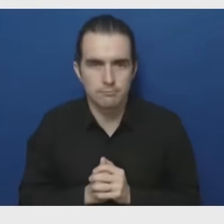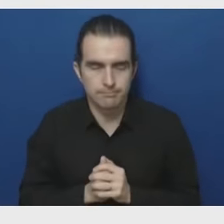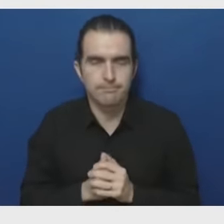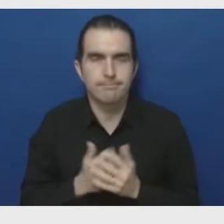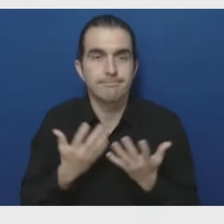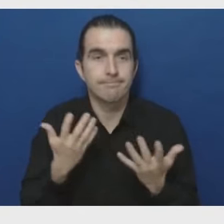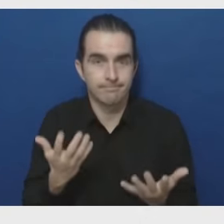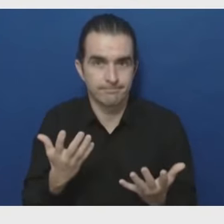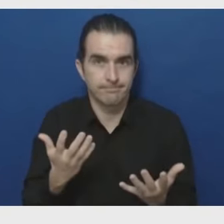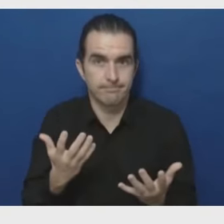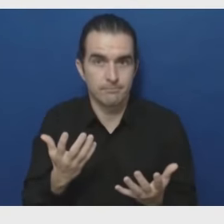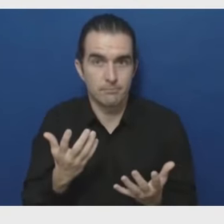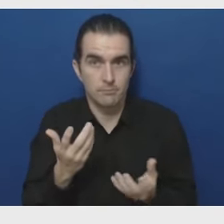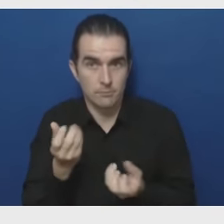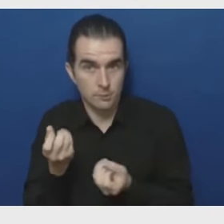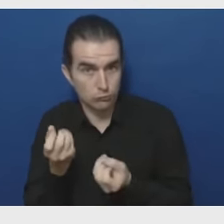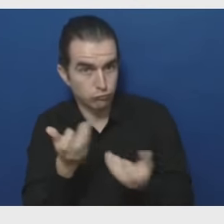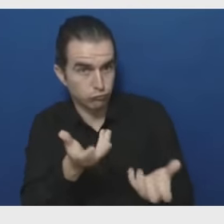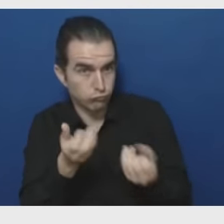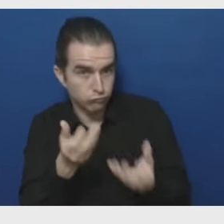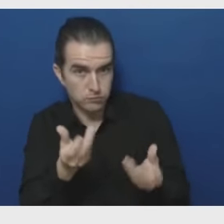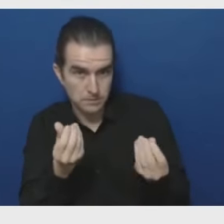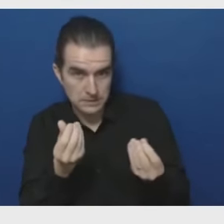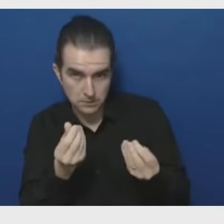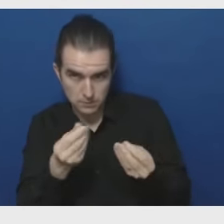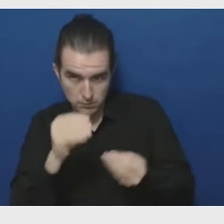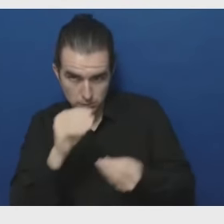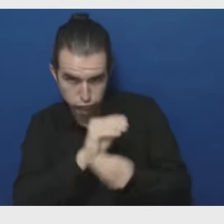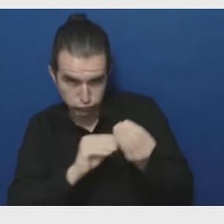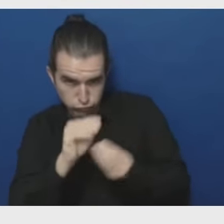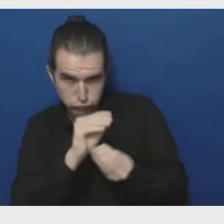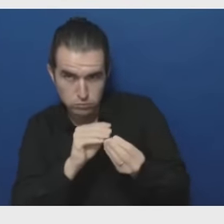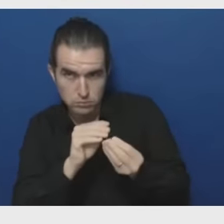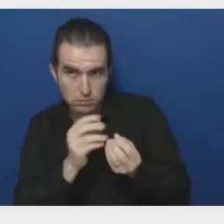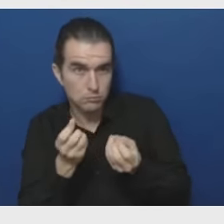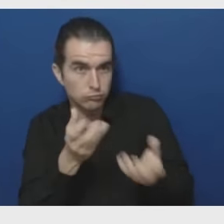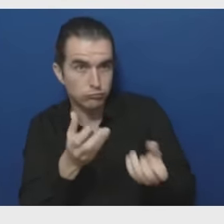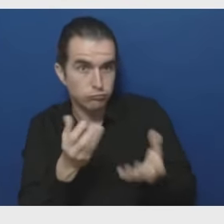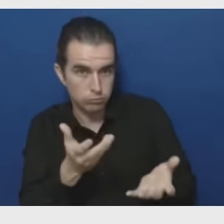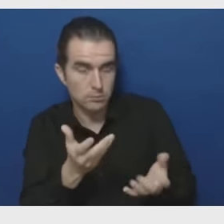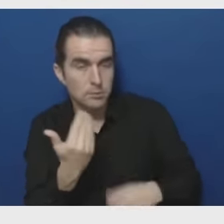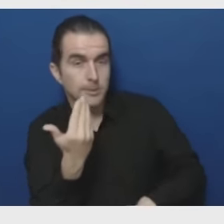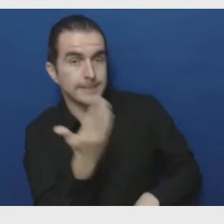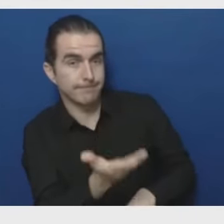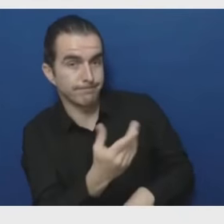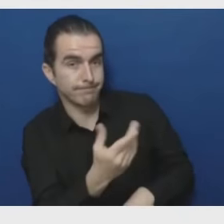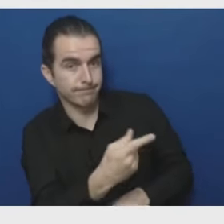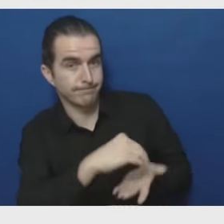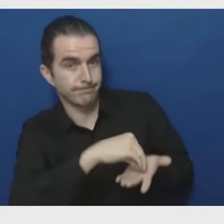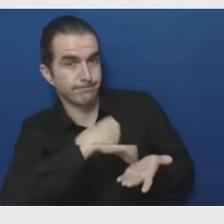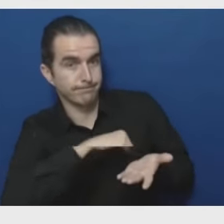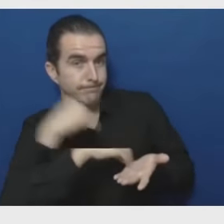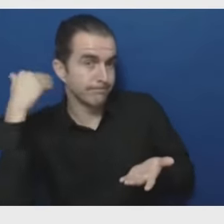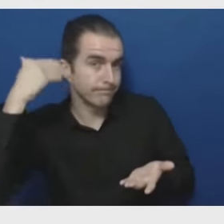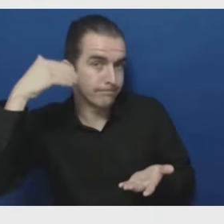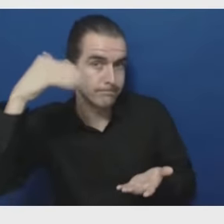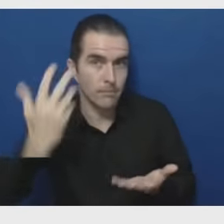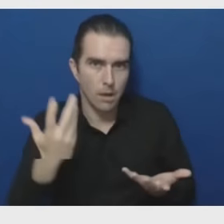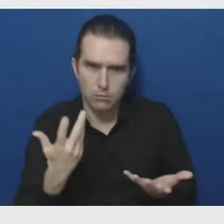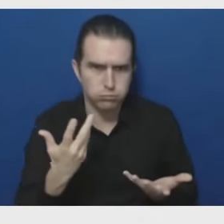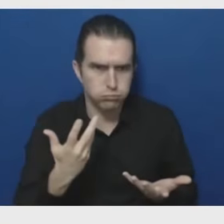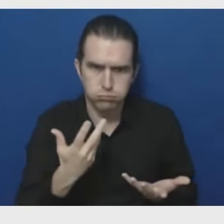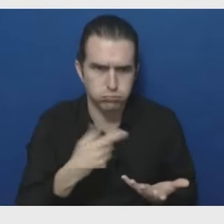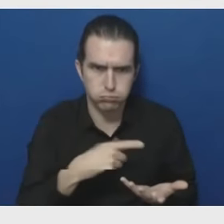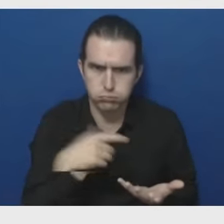countries. Predictability also becomes another important question if you're thinking about finance within the local community or rather the